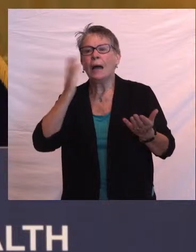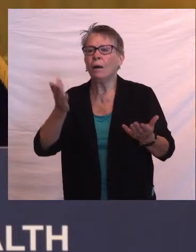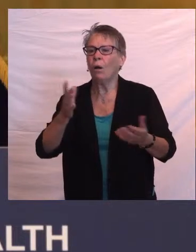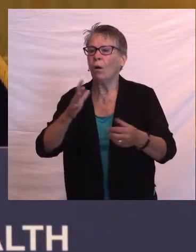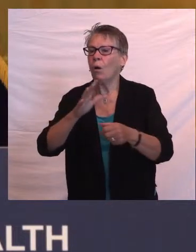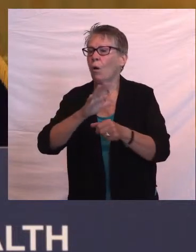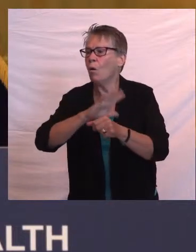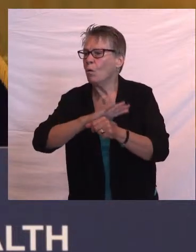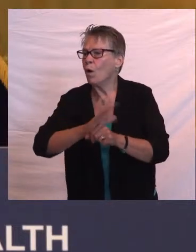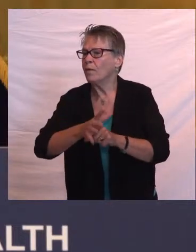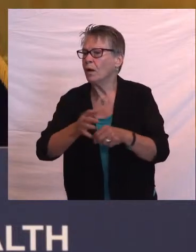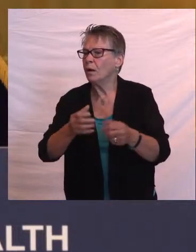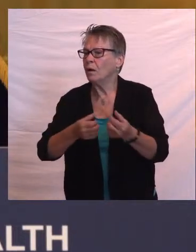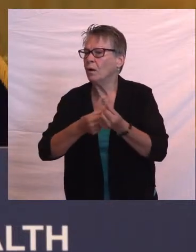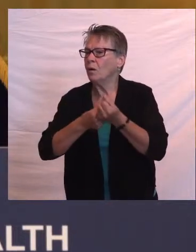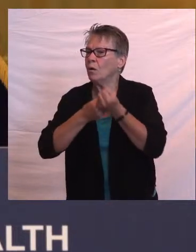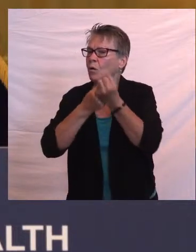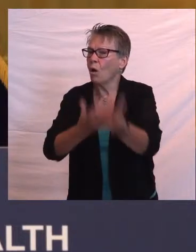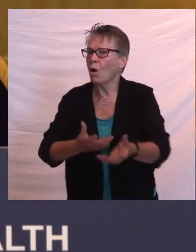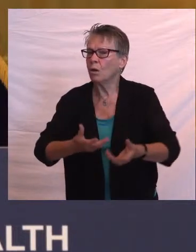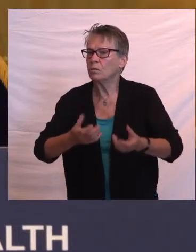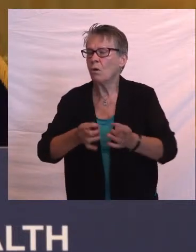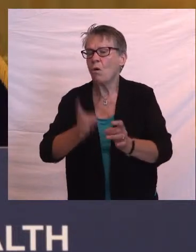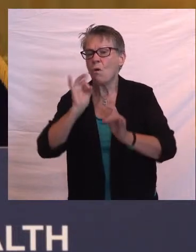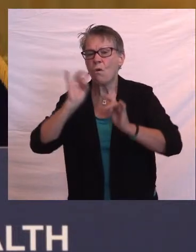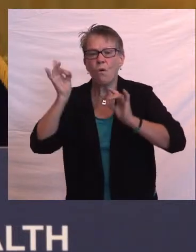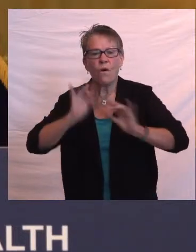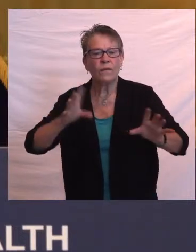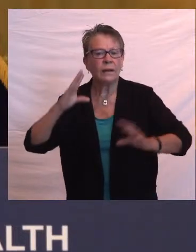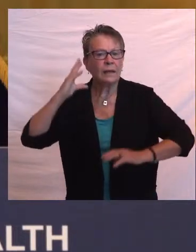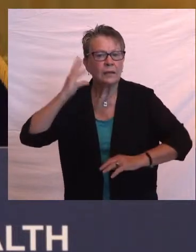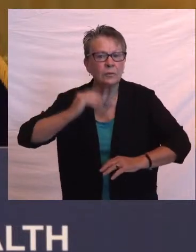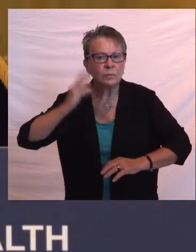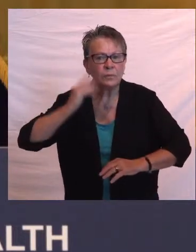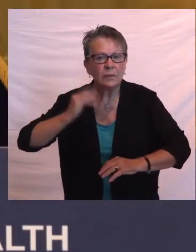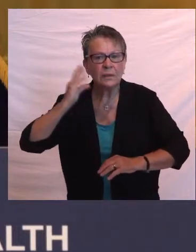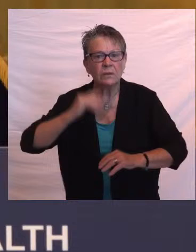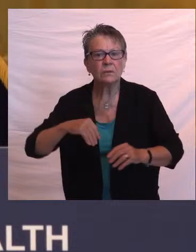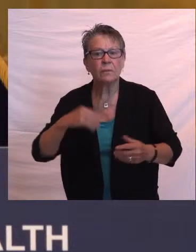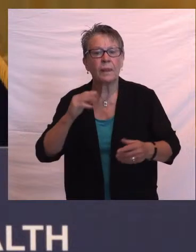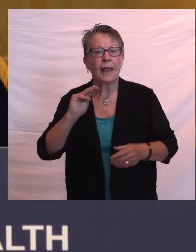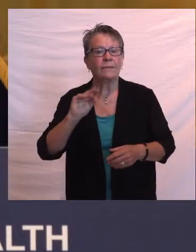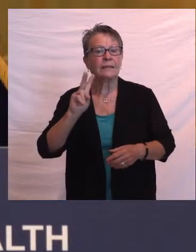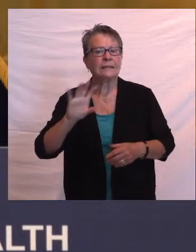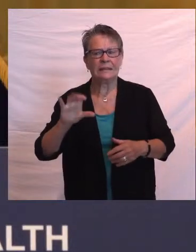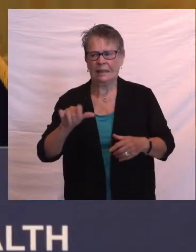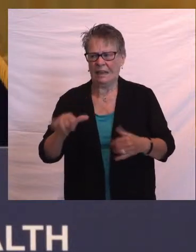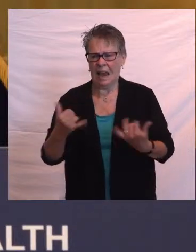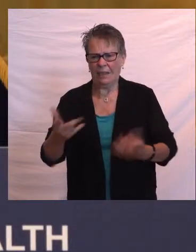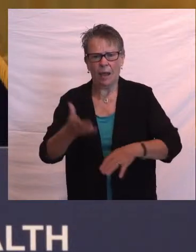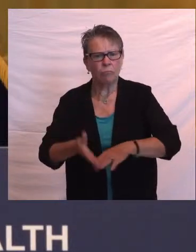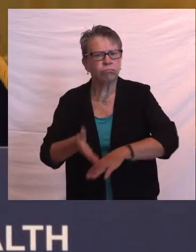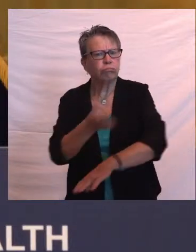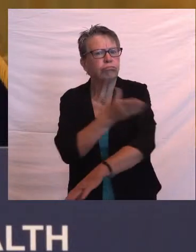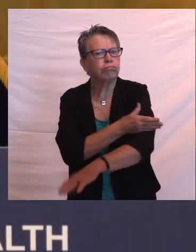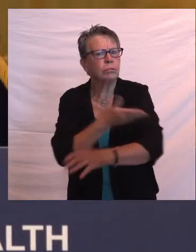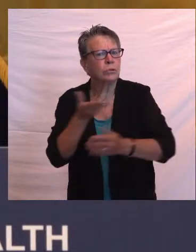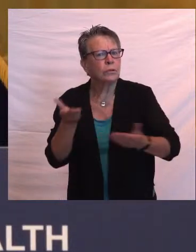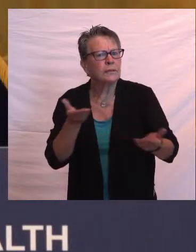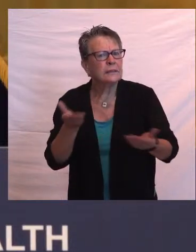muscle memory that we picked up faster than we otherwise would have that we'll use going forward.